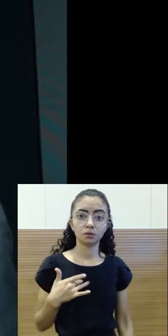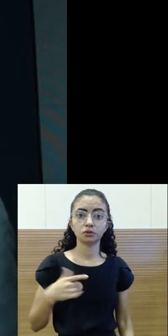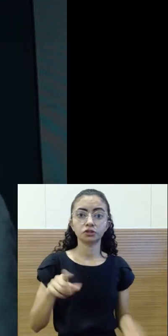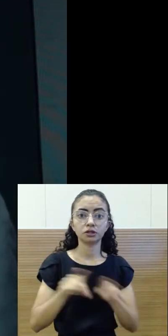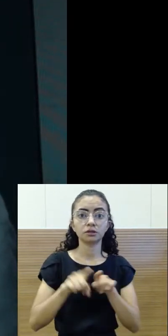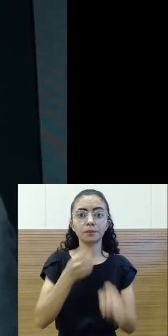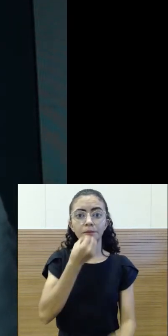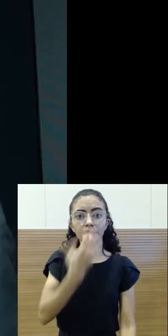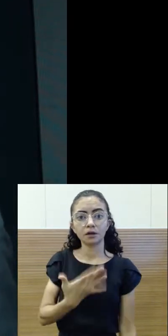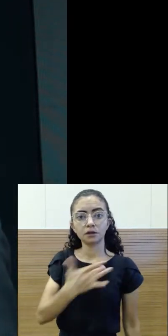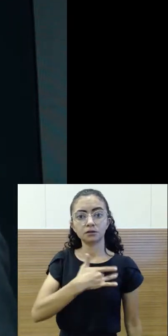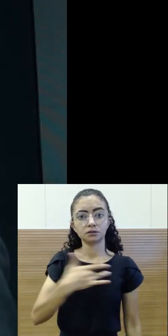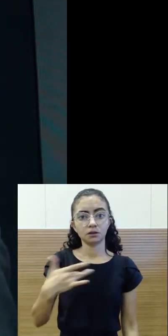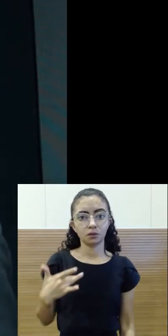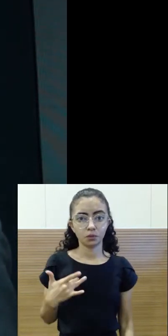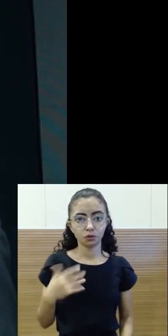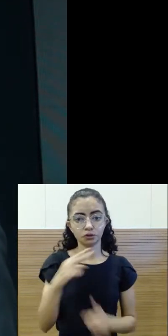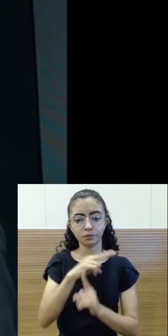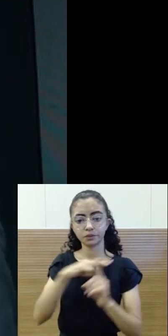food, well-being.